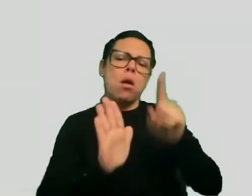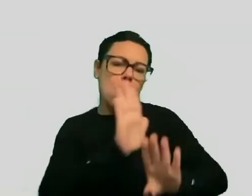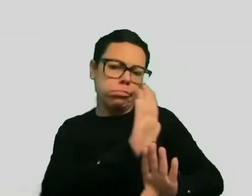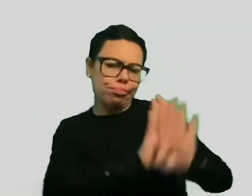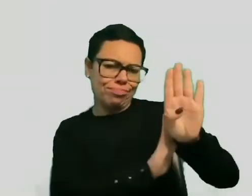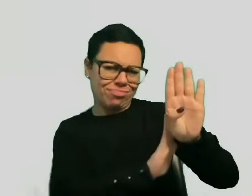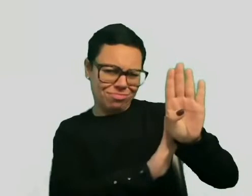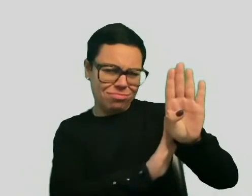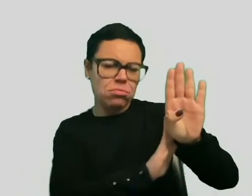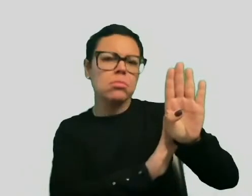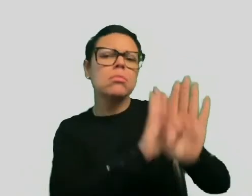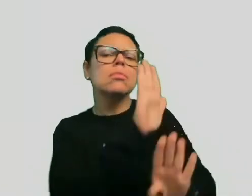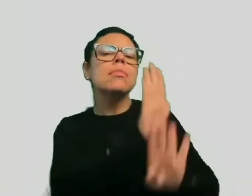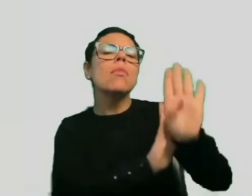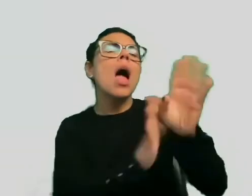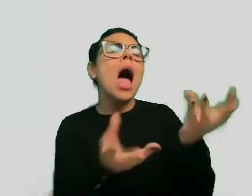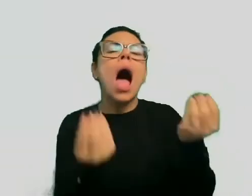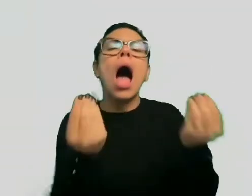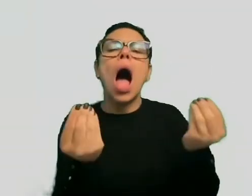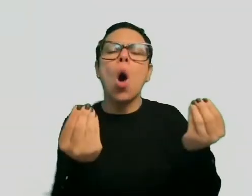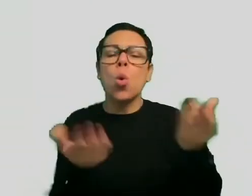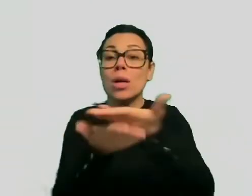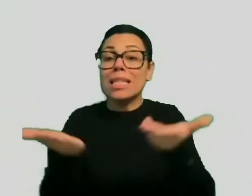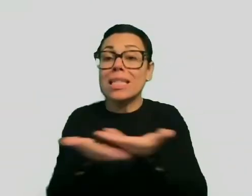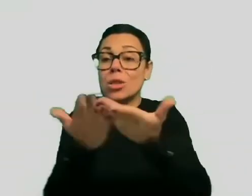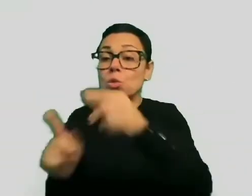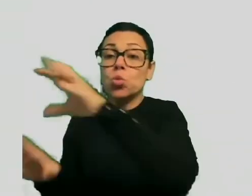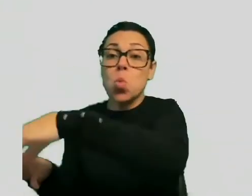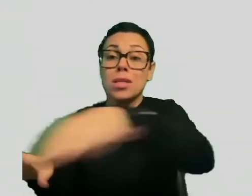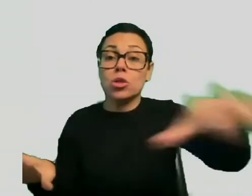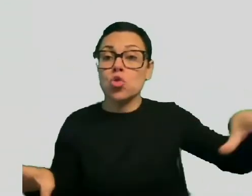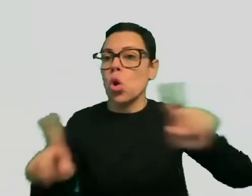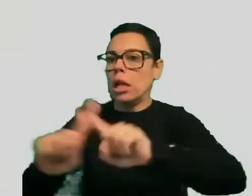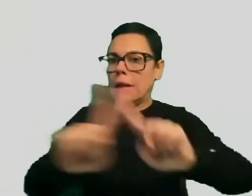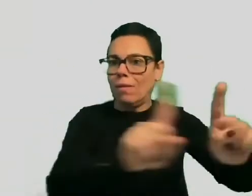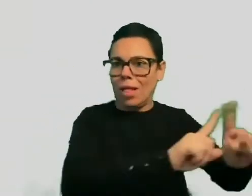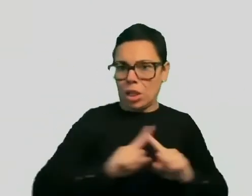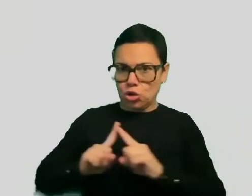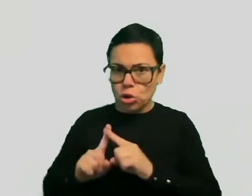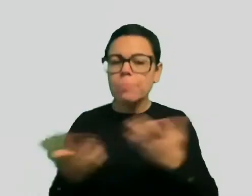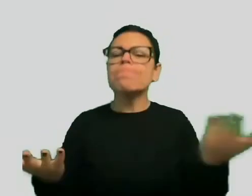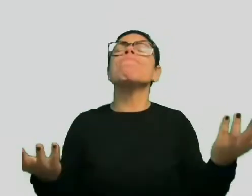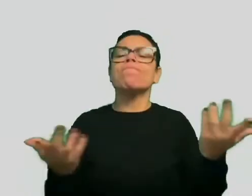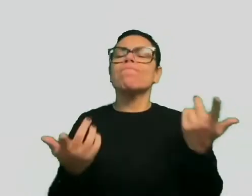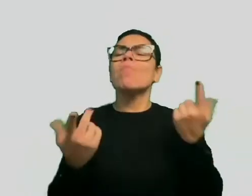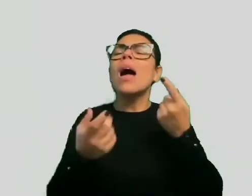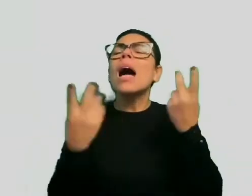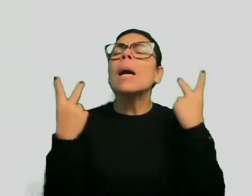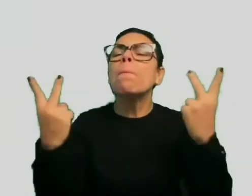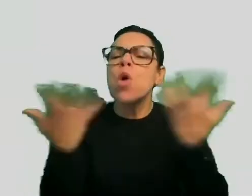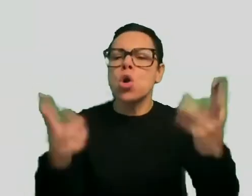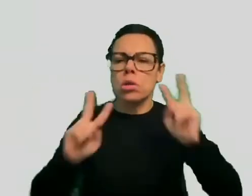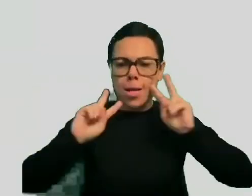you want is so different? So it's about awareness and then tailor-make some solutions, or there are a